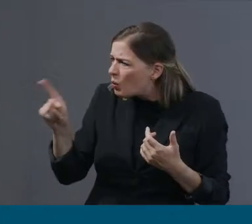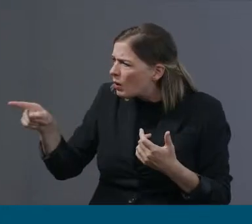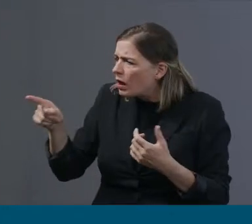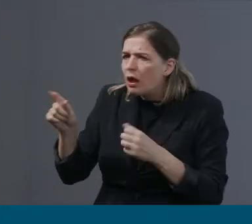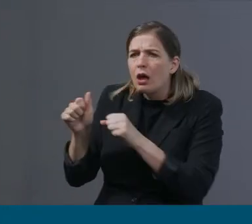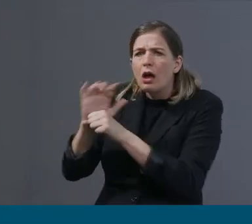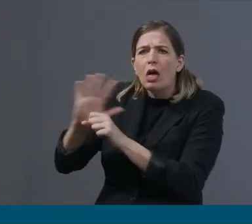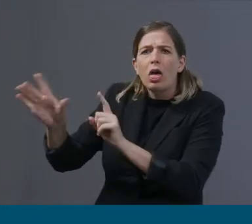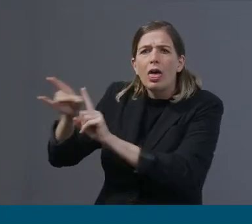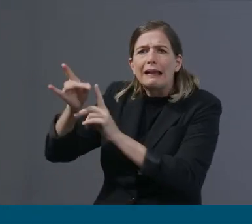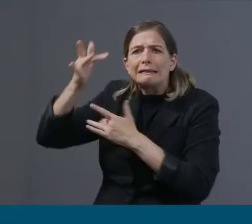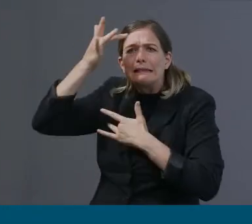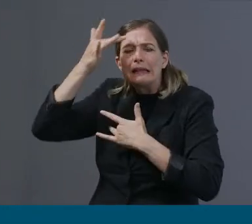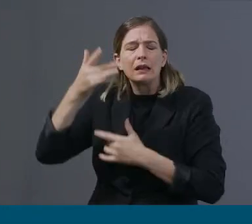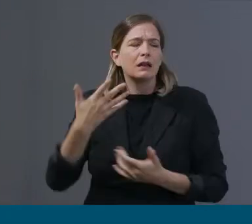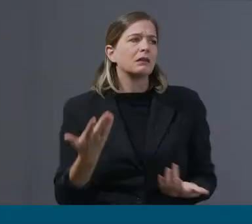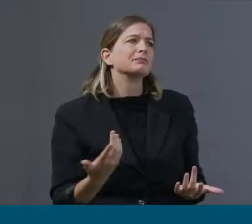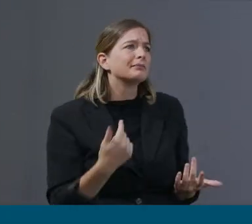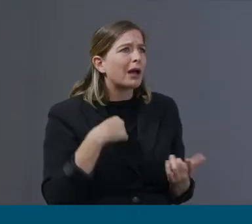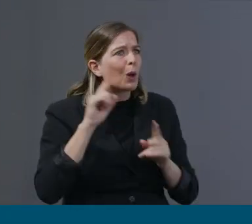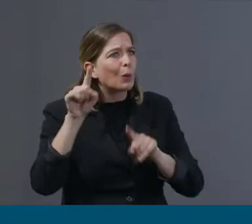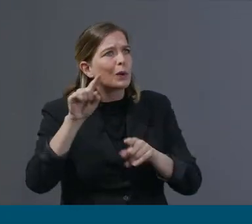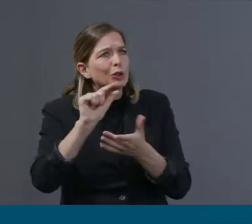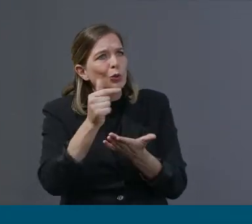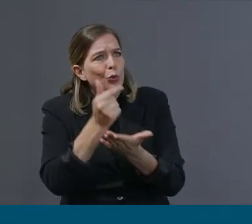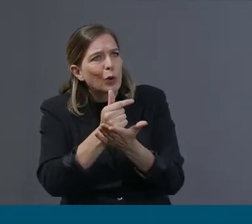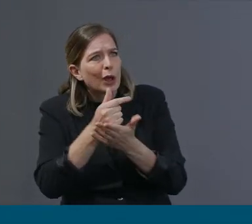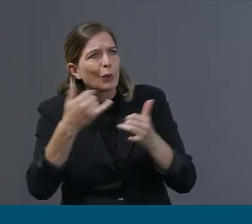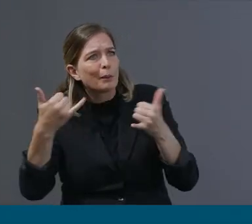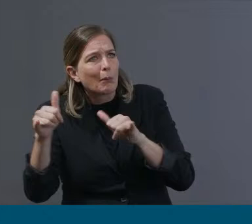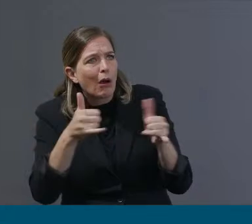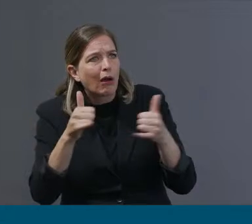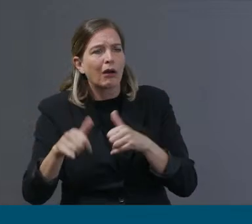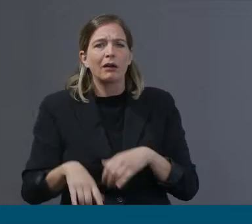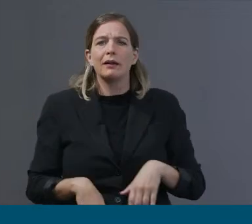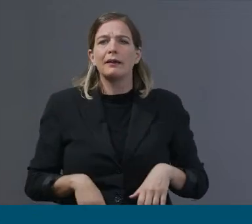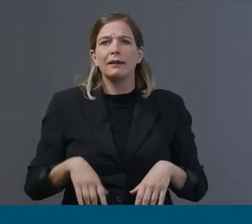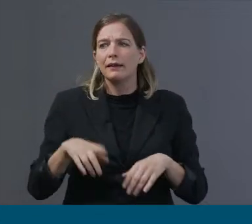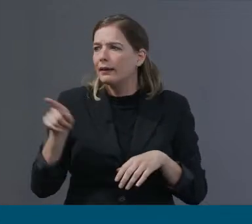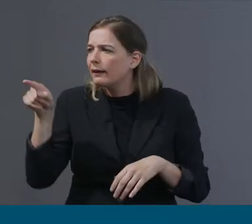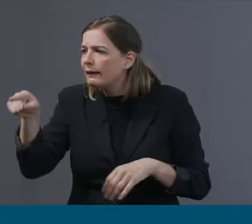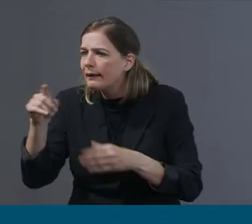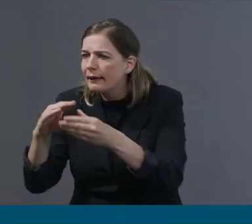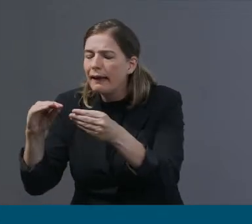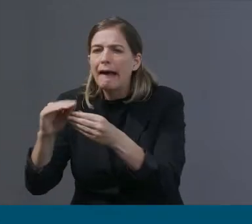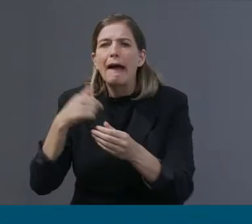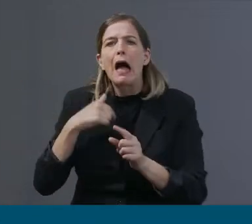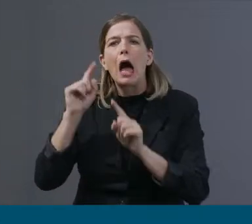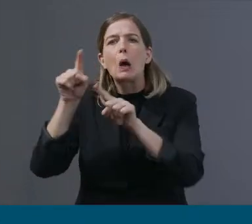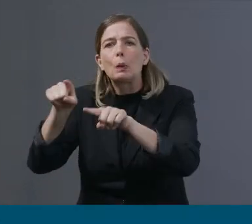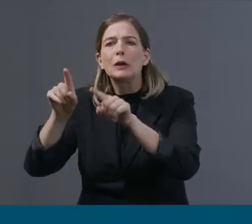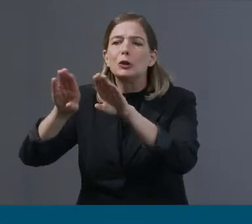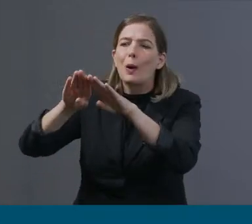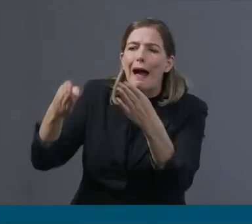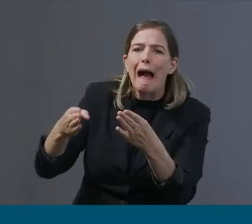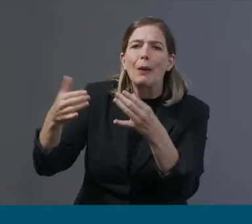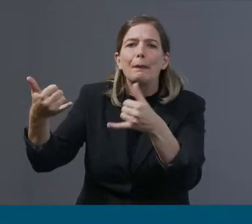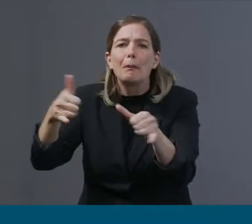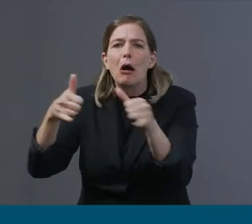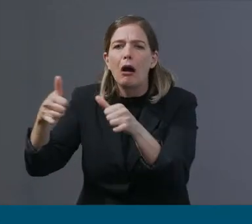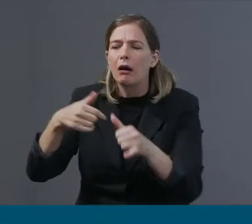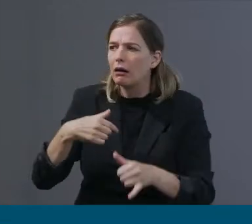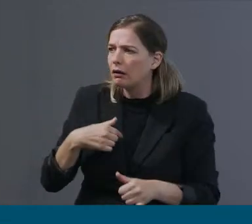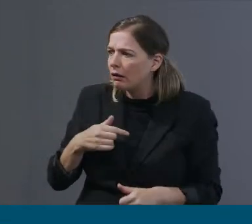at private gatherings in homes. Again, we don't want to see anybody get this, but we had